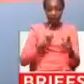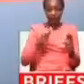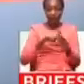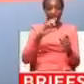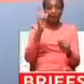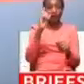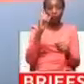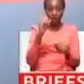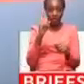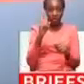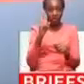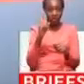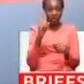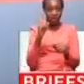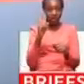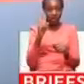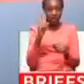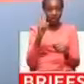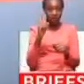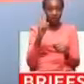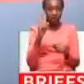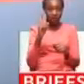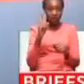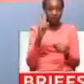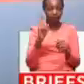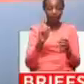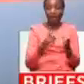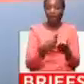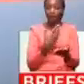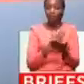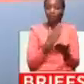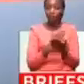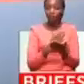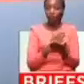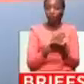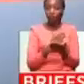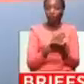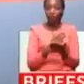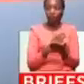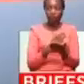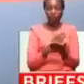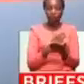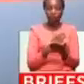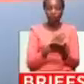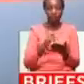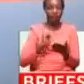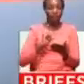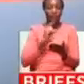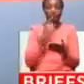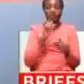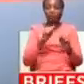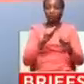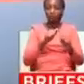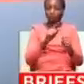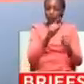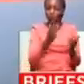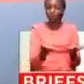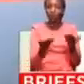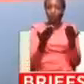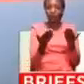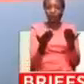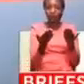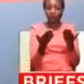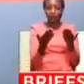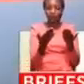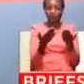And she, you know, obviously she was like, you should be really far right now. You know, you're just really supposed to be